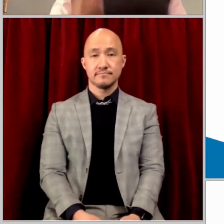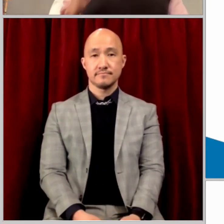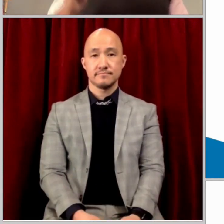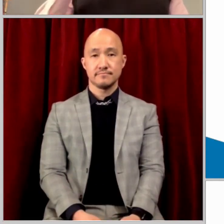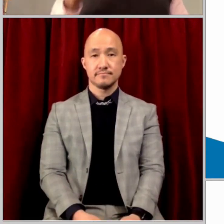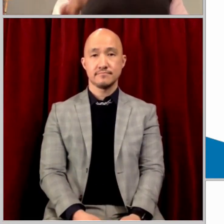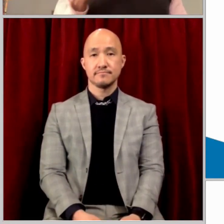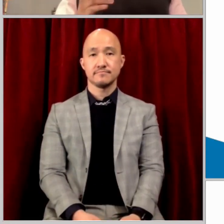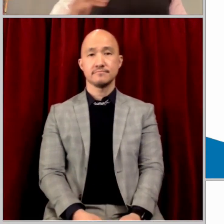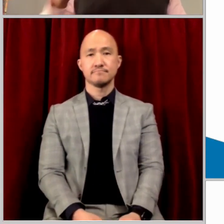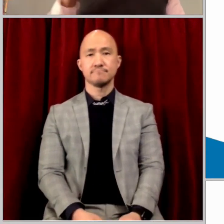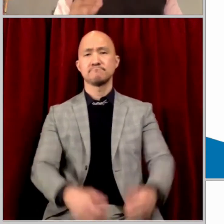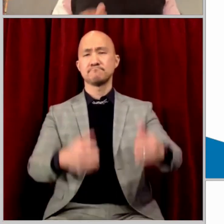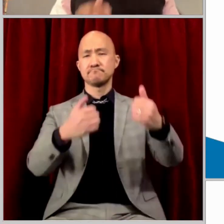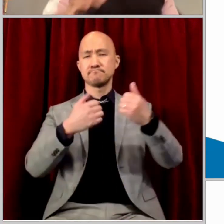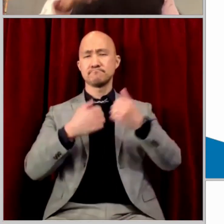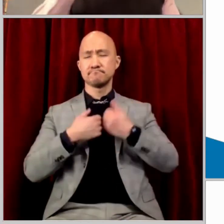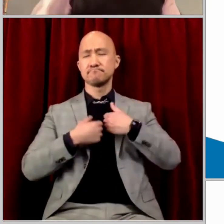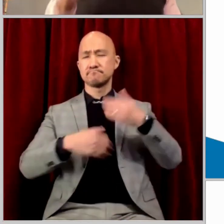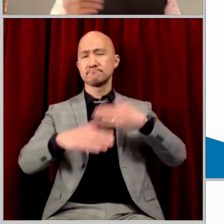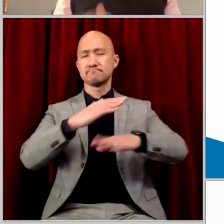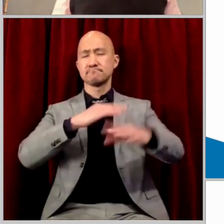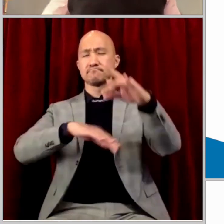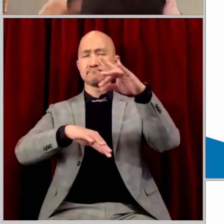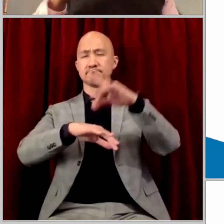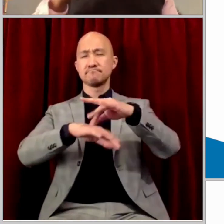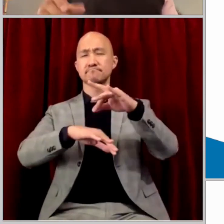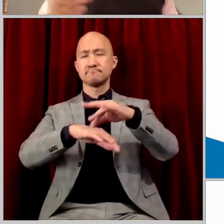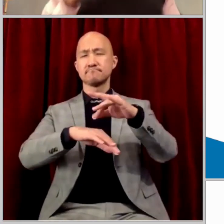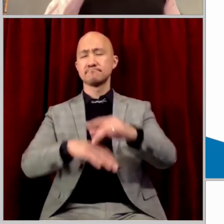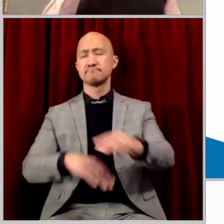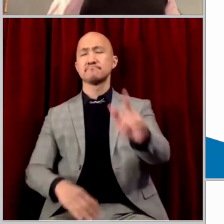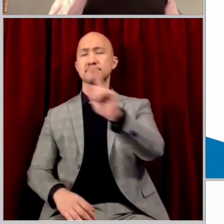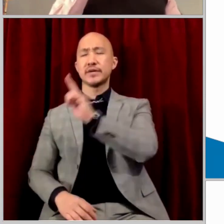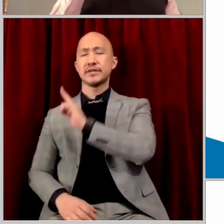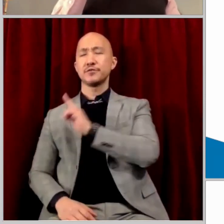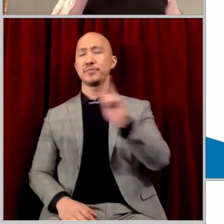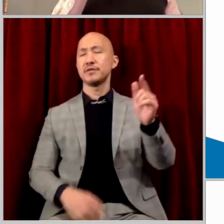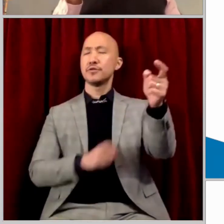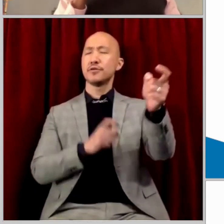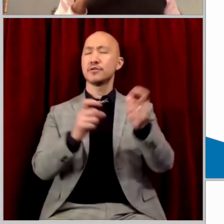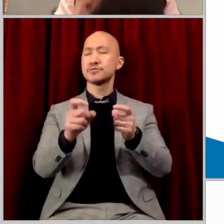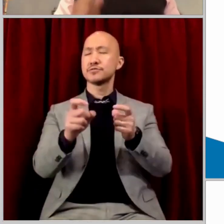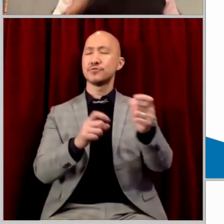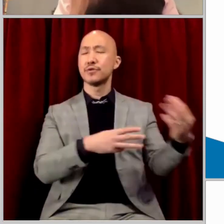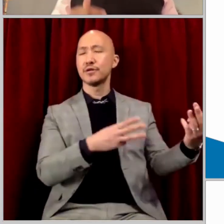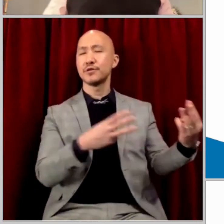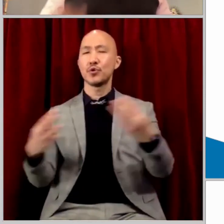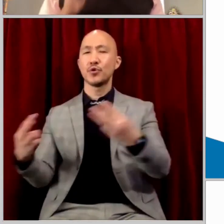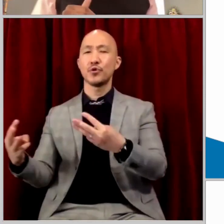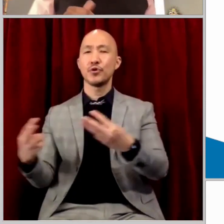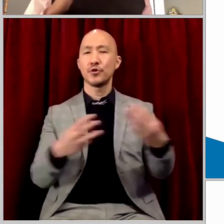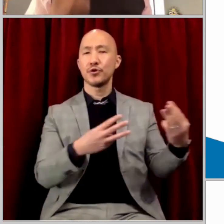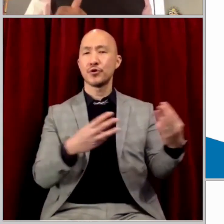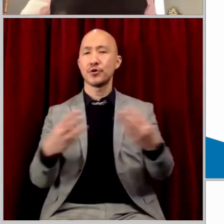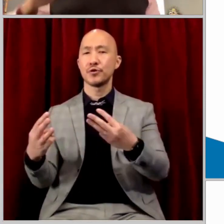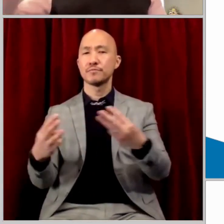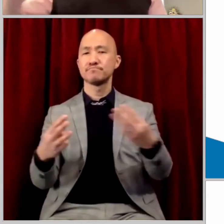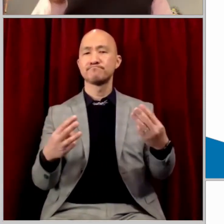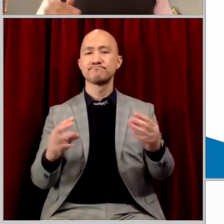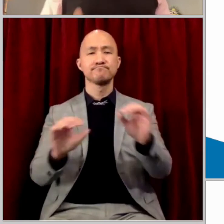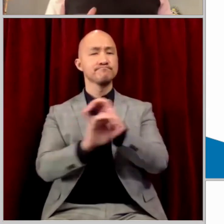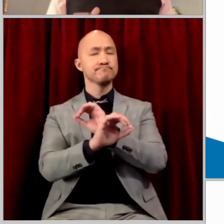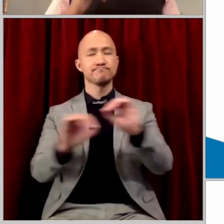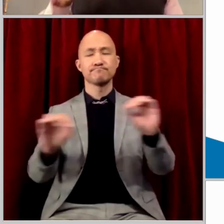In heavenly armor we'll enter the land. The battle belongs to the